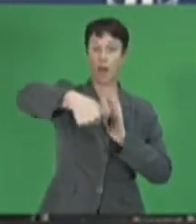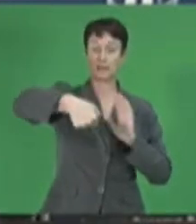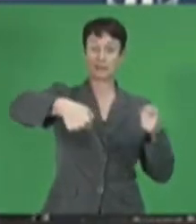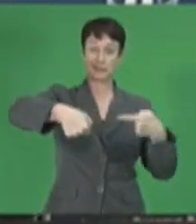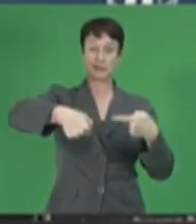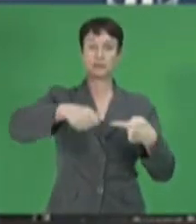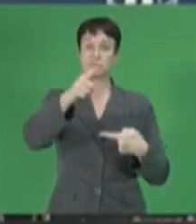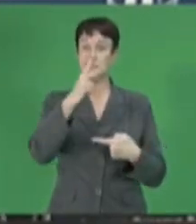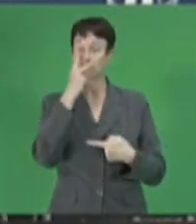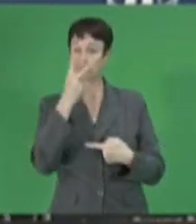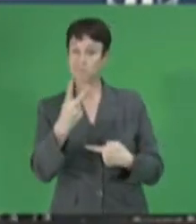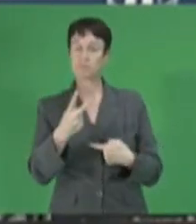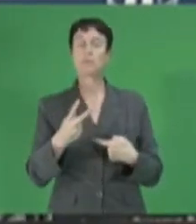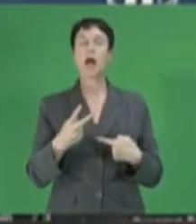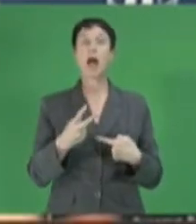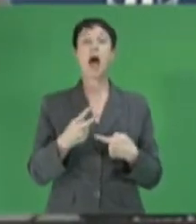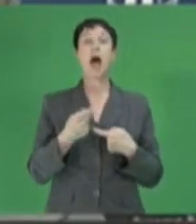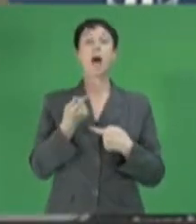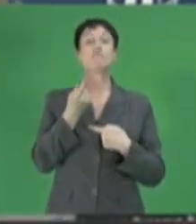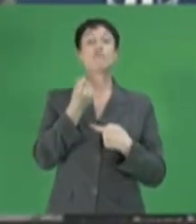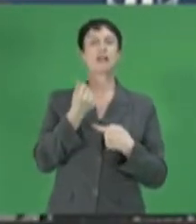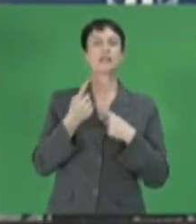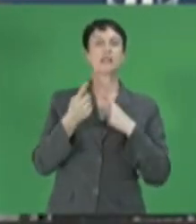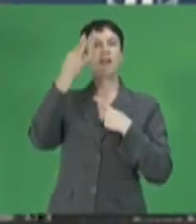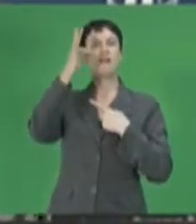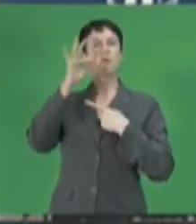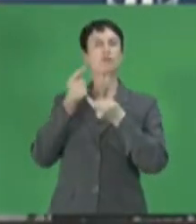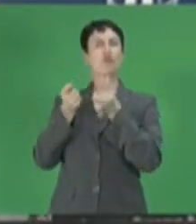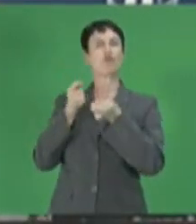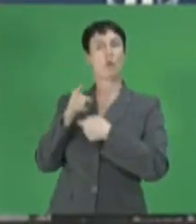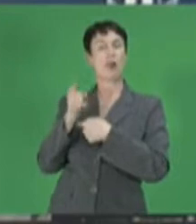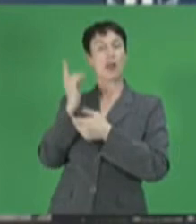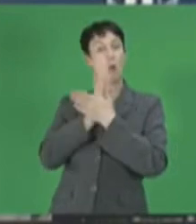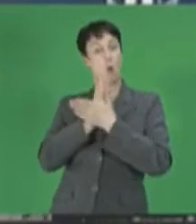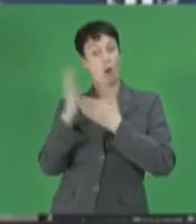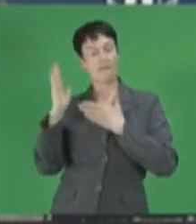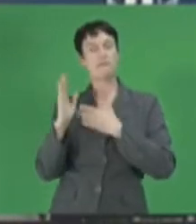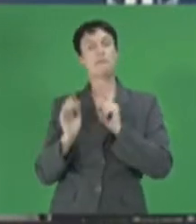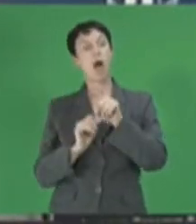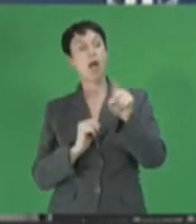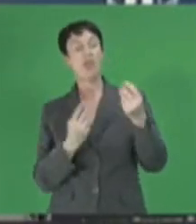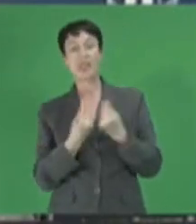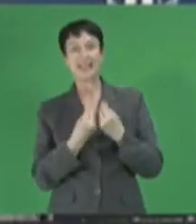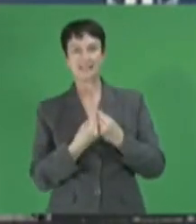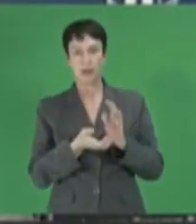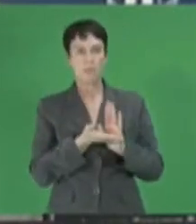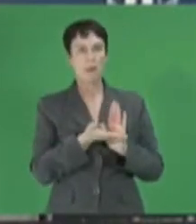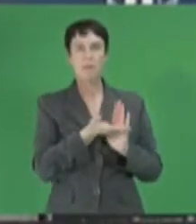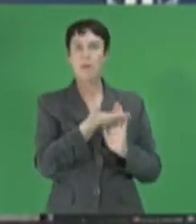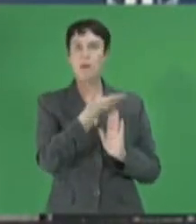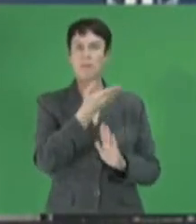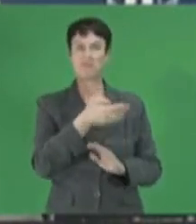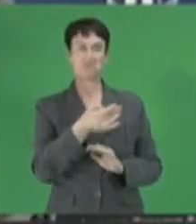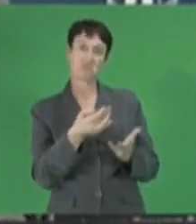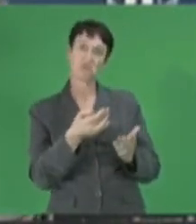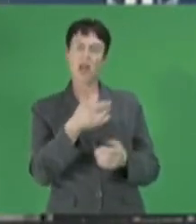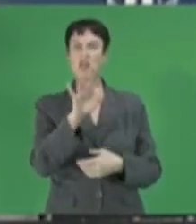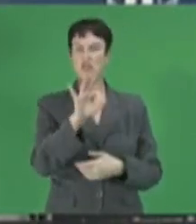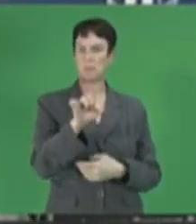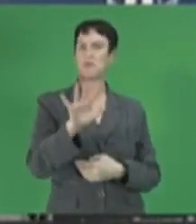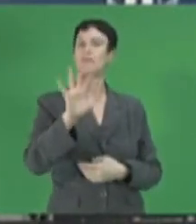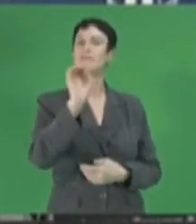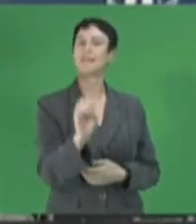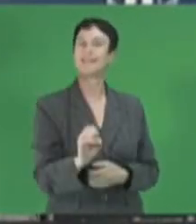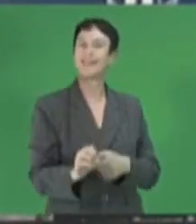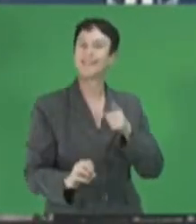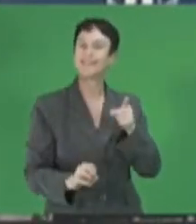exclude administered prices, all the other prices in this economy have been rising at 3.5%, below